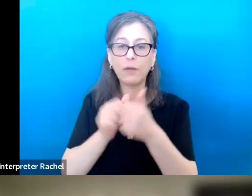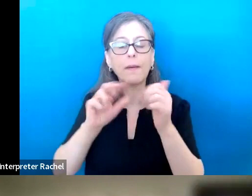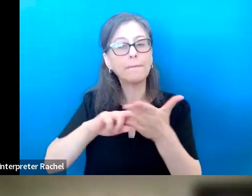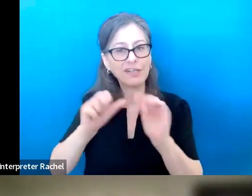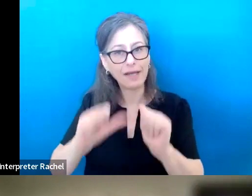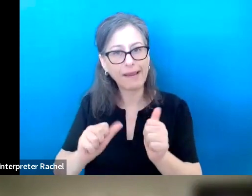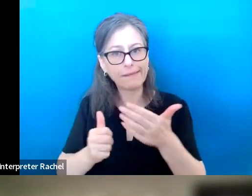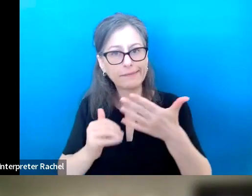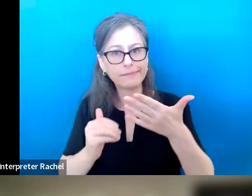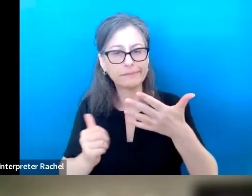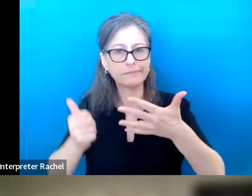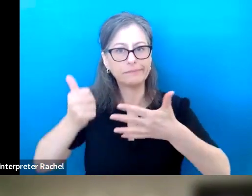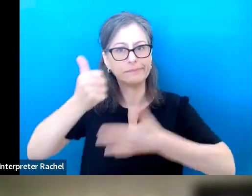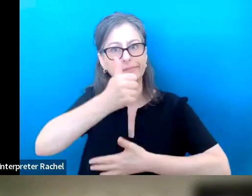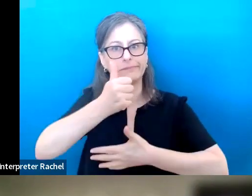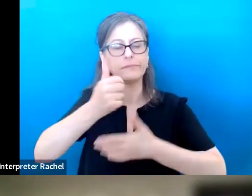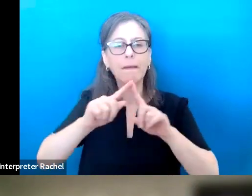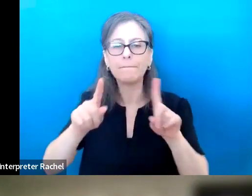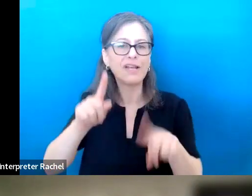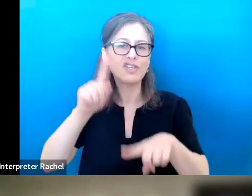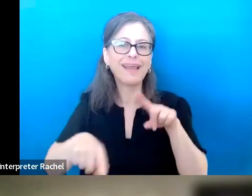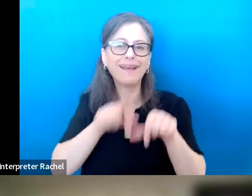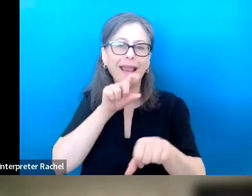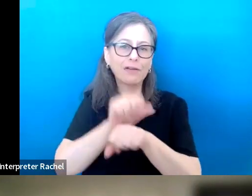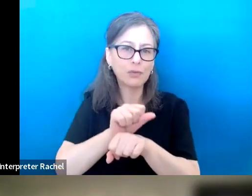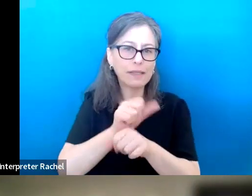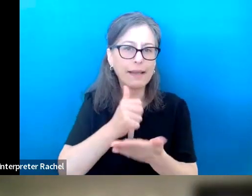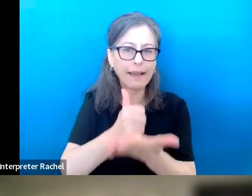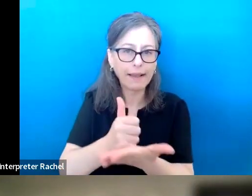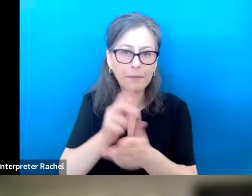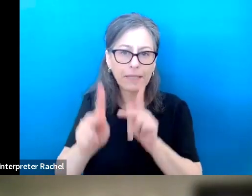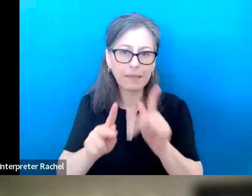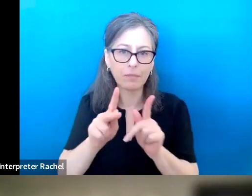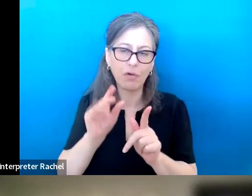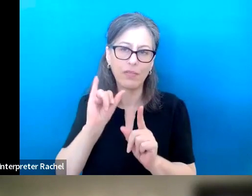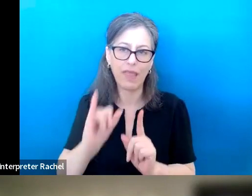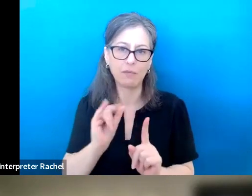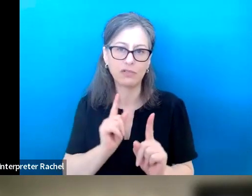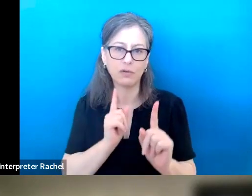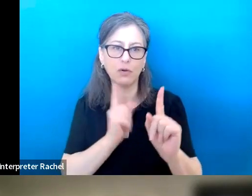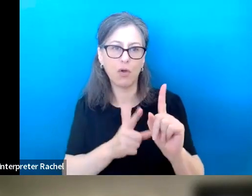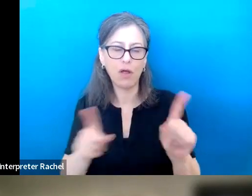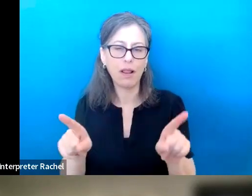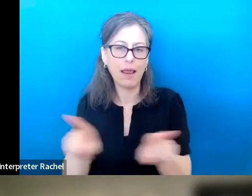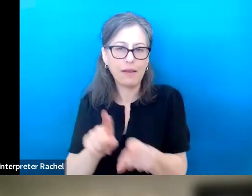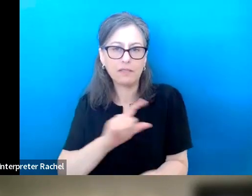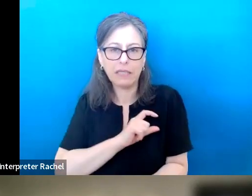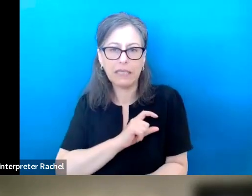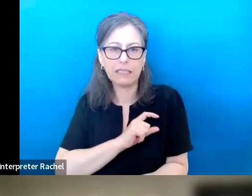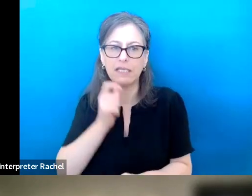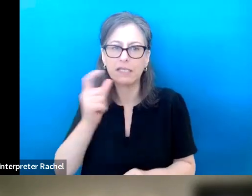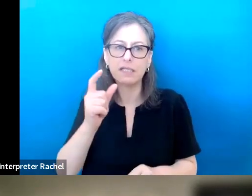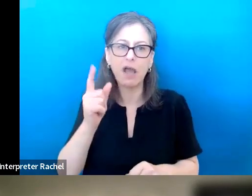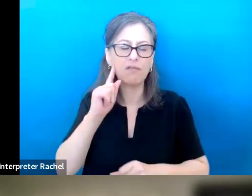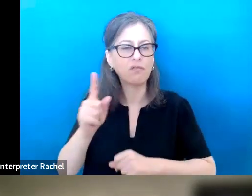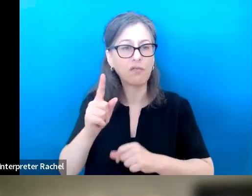but it means she can't actually help help people, which is what she really wants to do as a police officer. It's not about